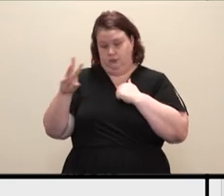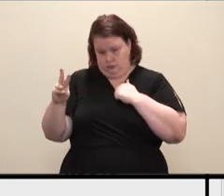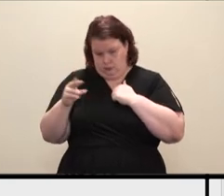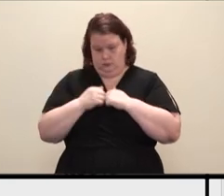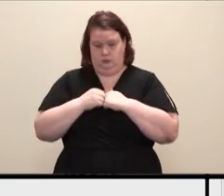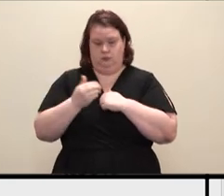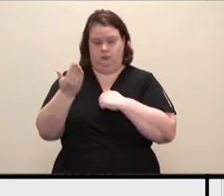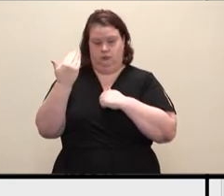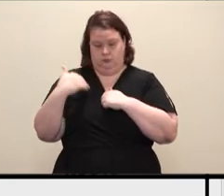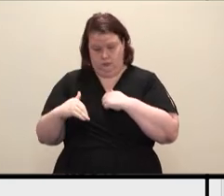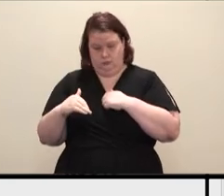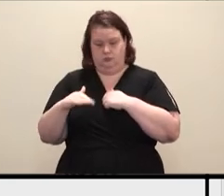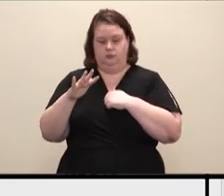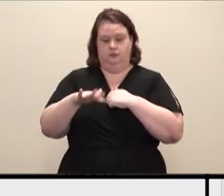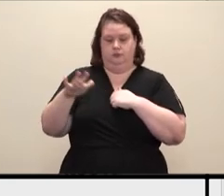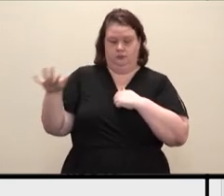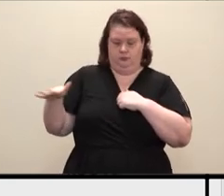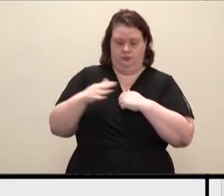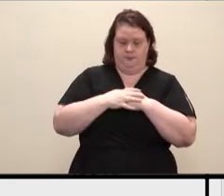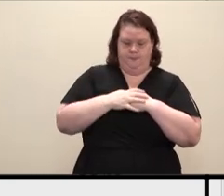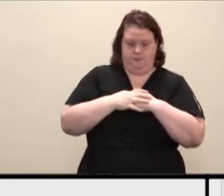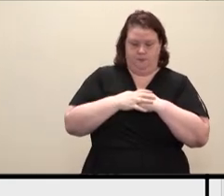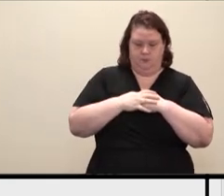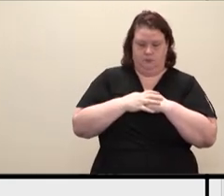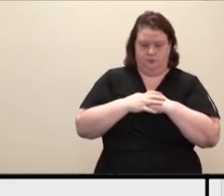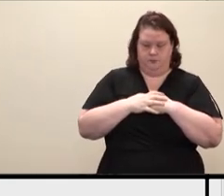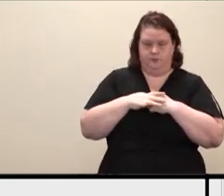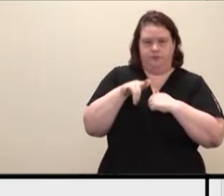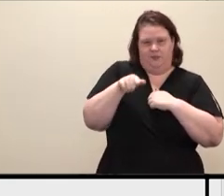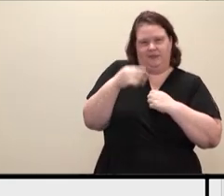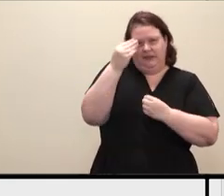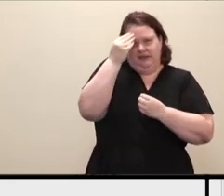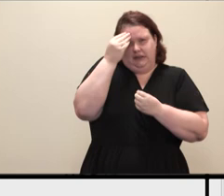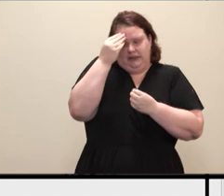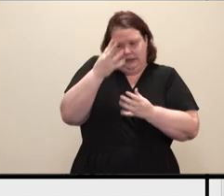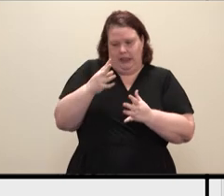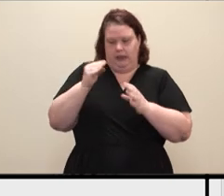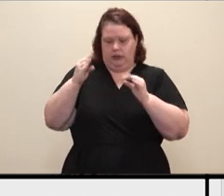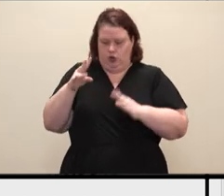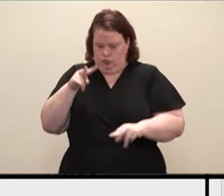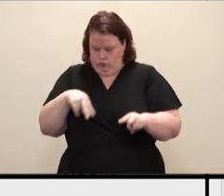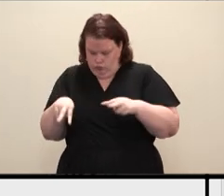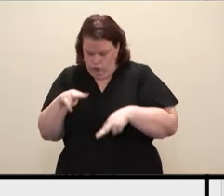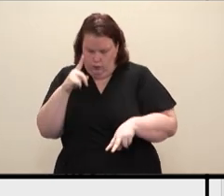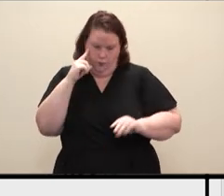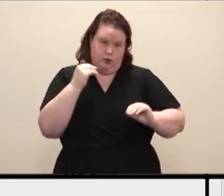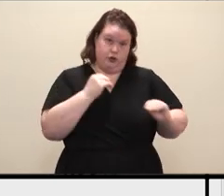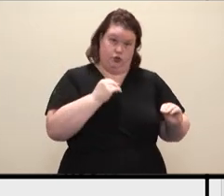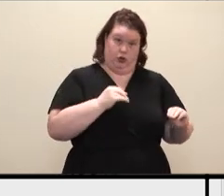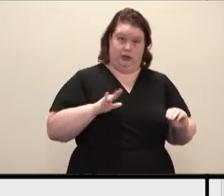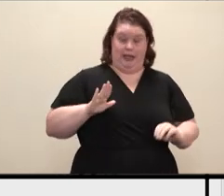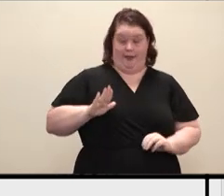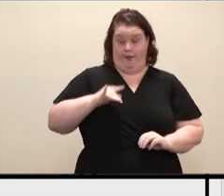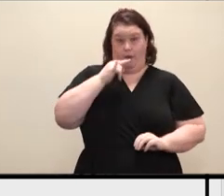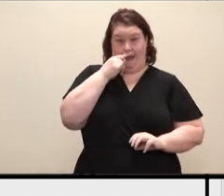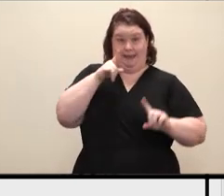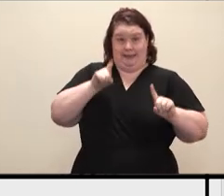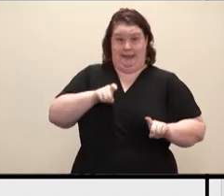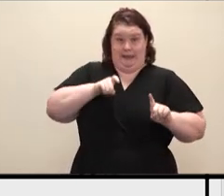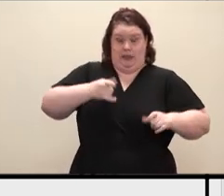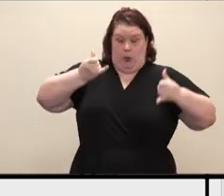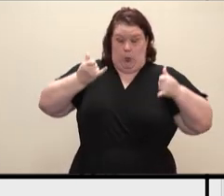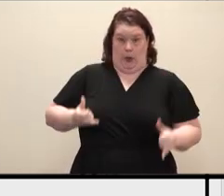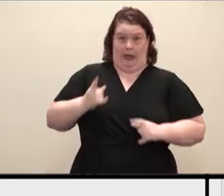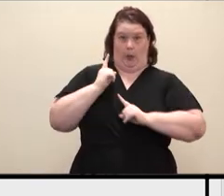56, and the third is 55. This is the data teachers would use for instruction, because it's their kids taking a test right now on